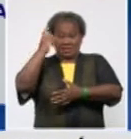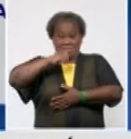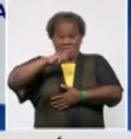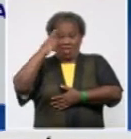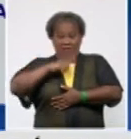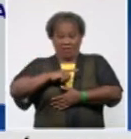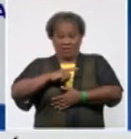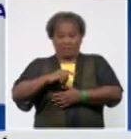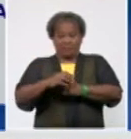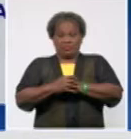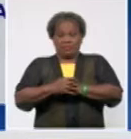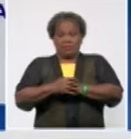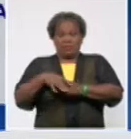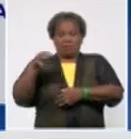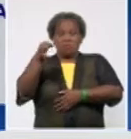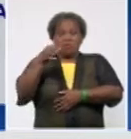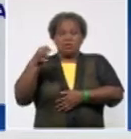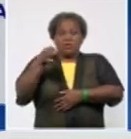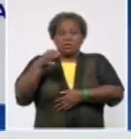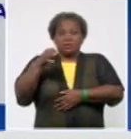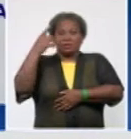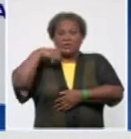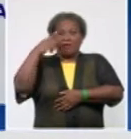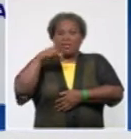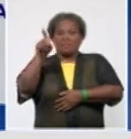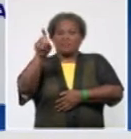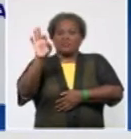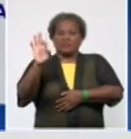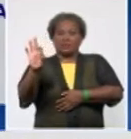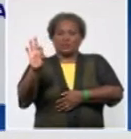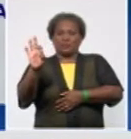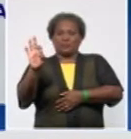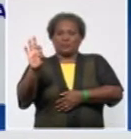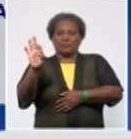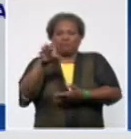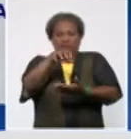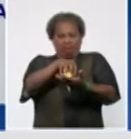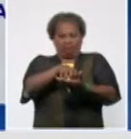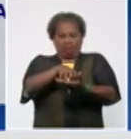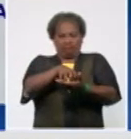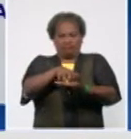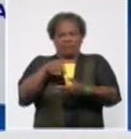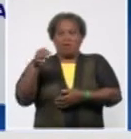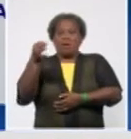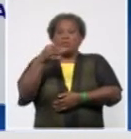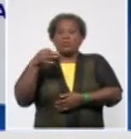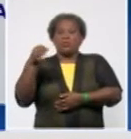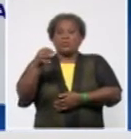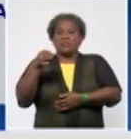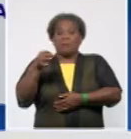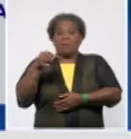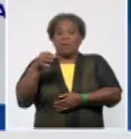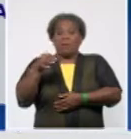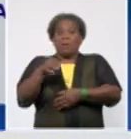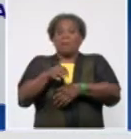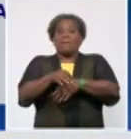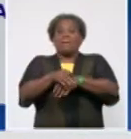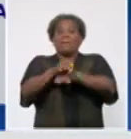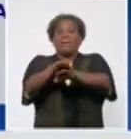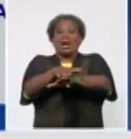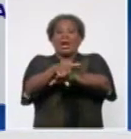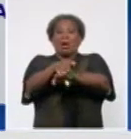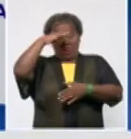Trinidad municipality, and, as I mentioned, the patient from Santiago de Cuba is the imported case.